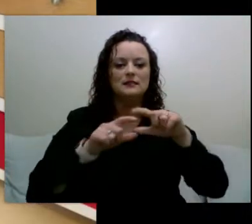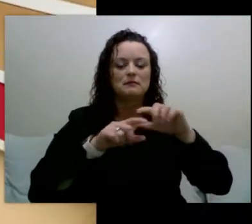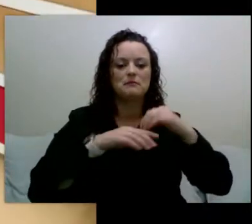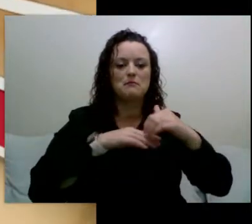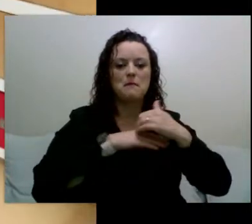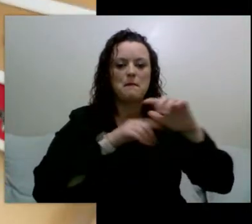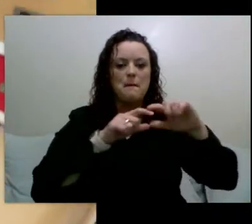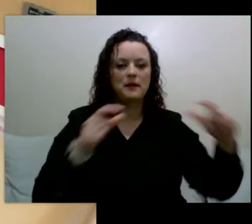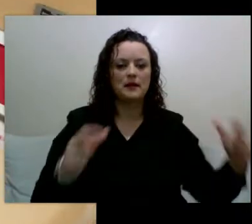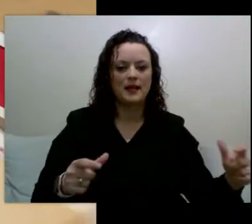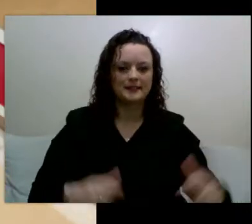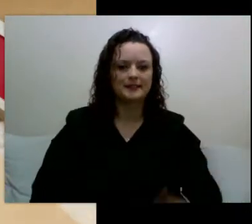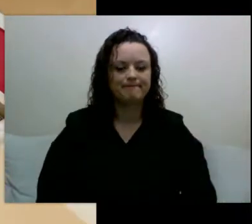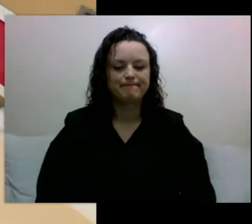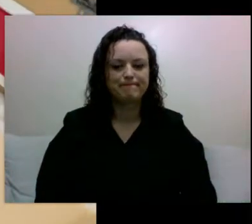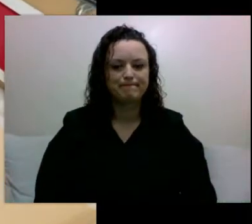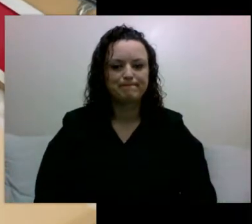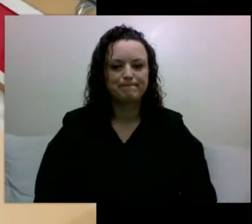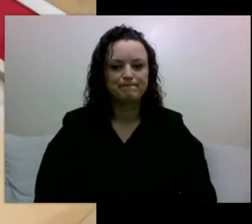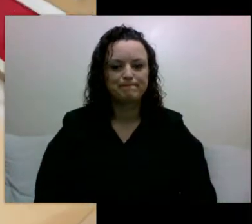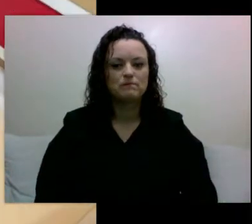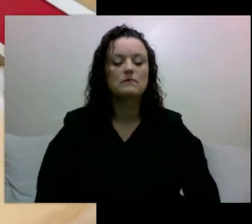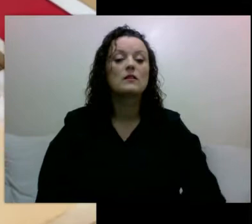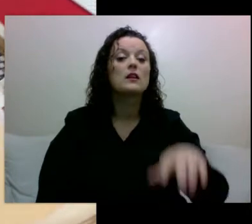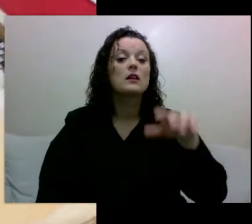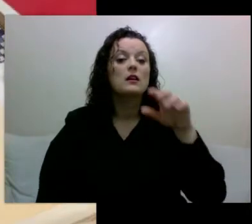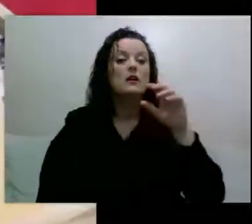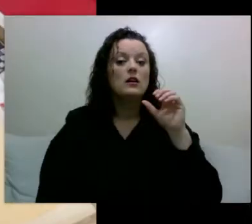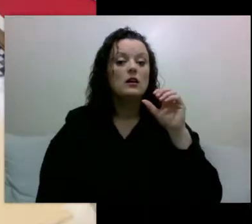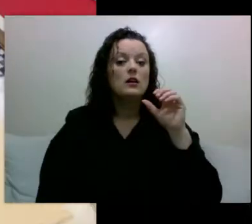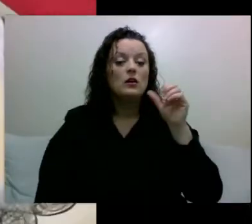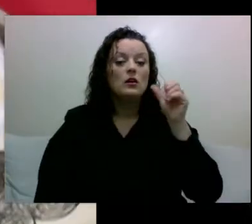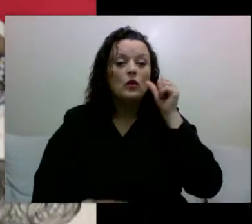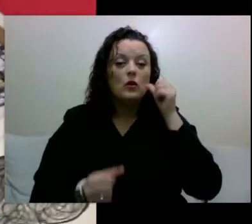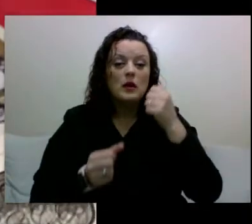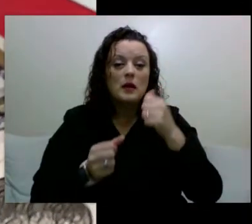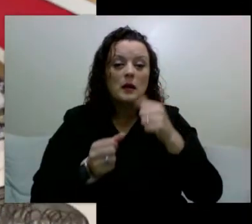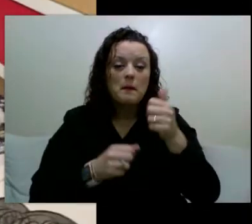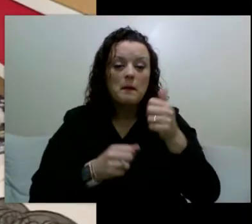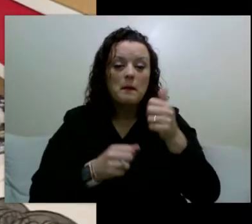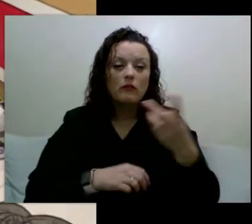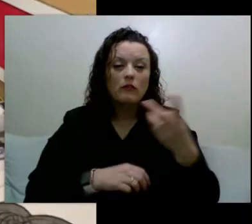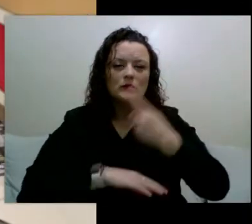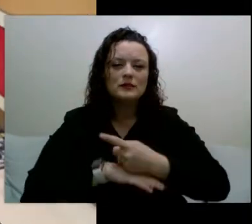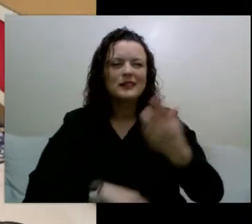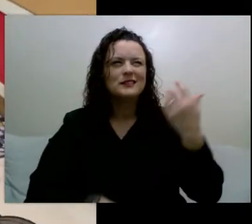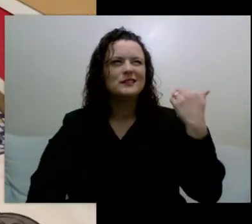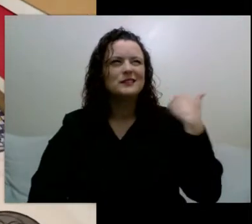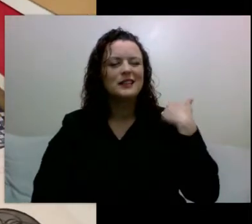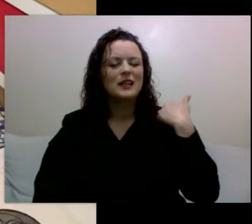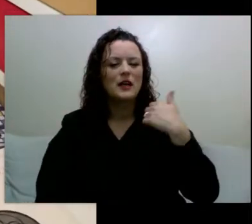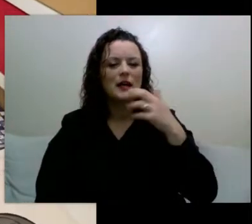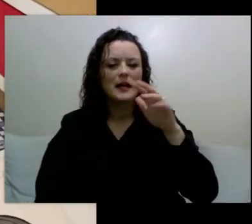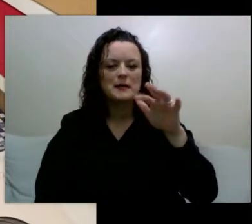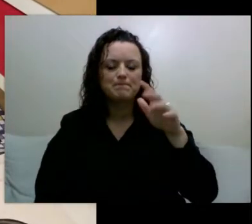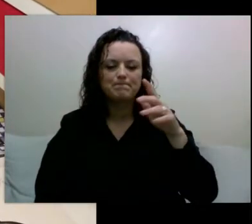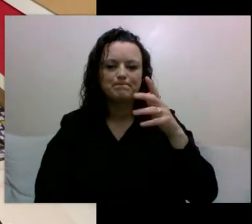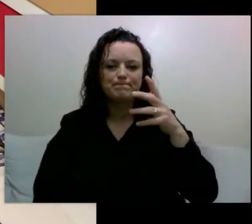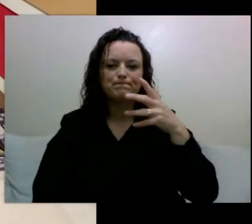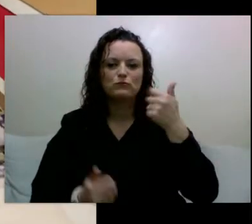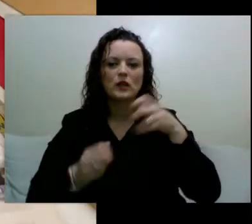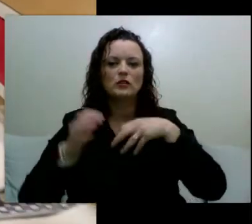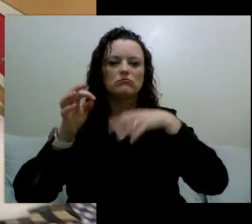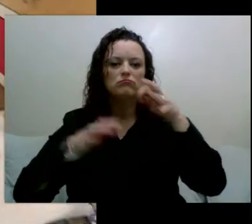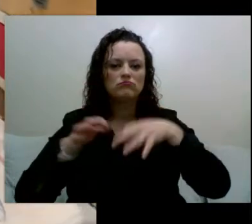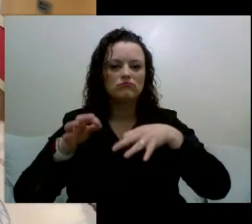see what's in there. So, you remember a couple days ago, I think I was talking about how I always